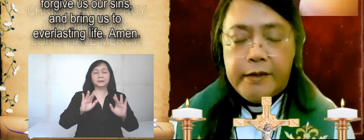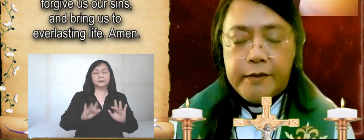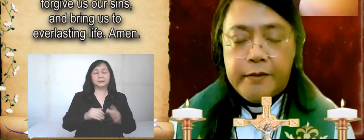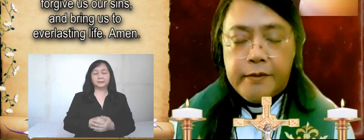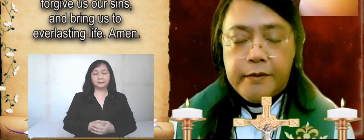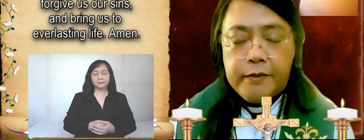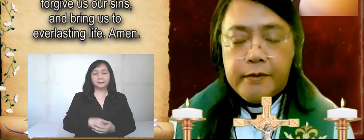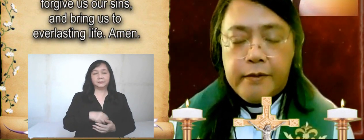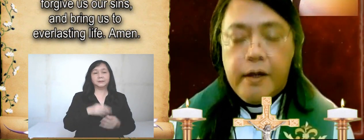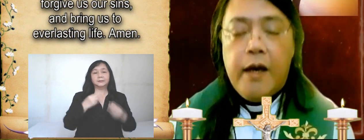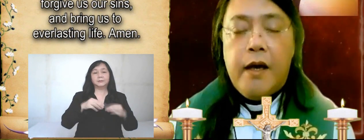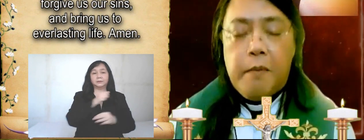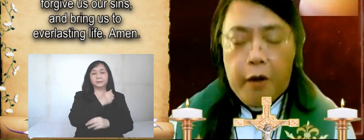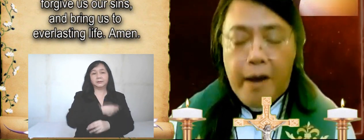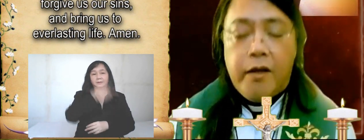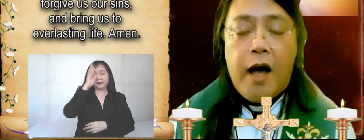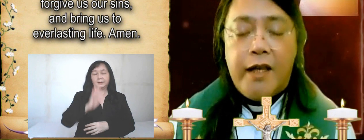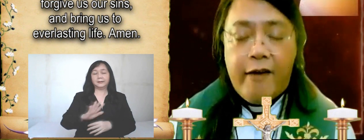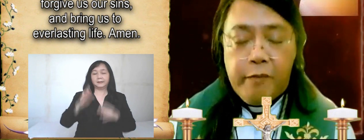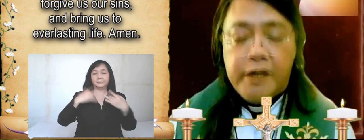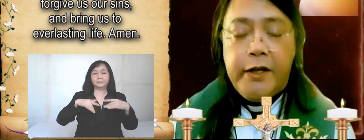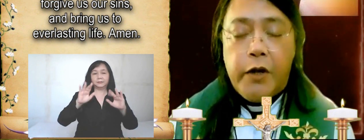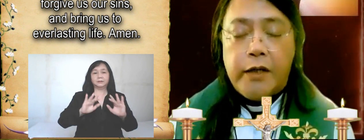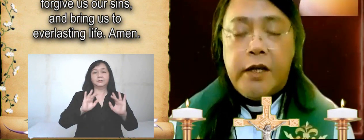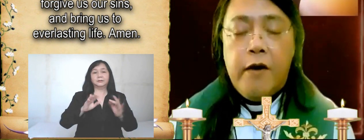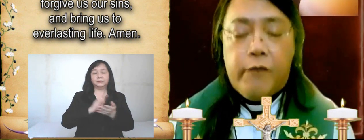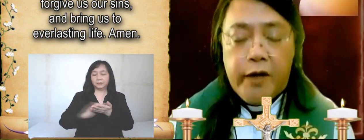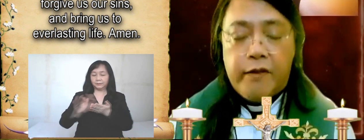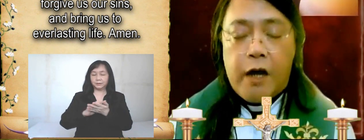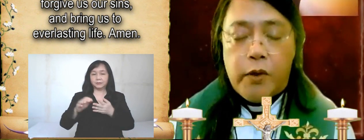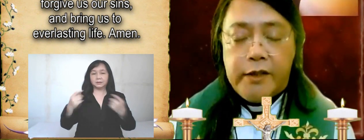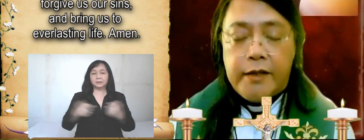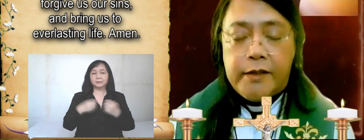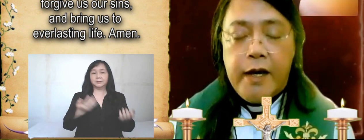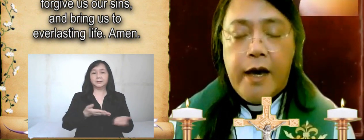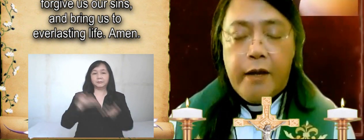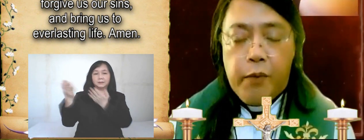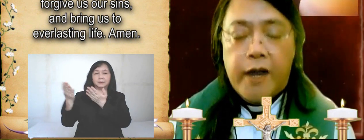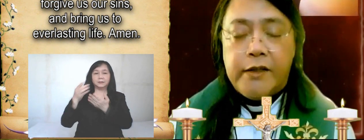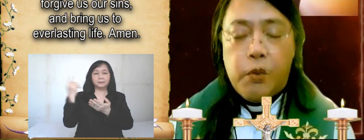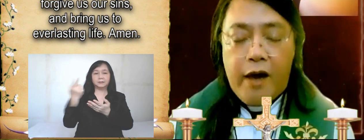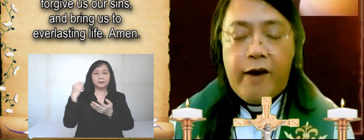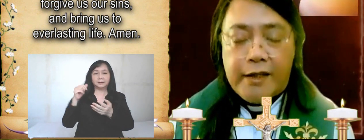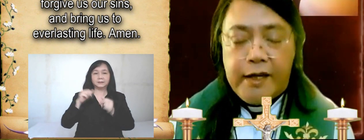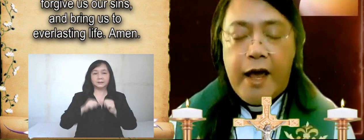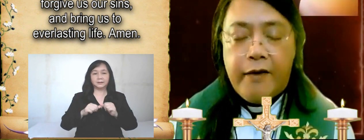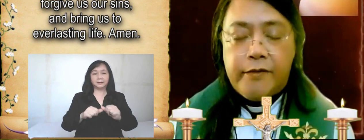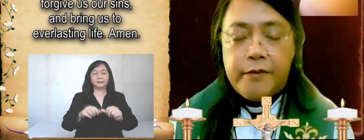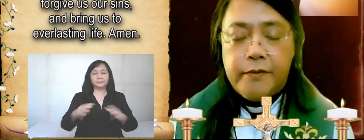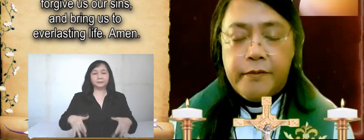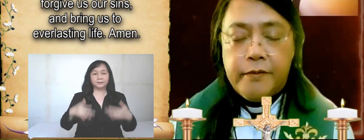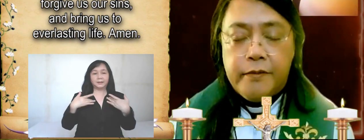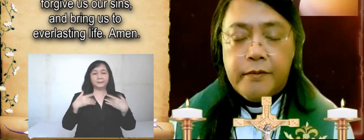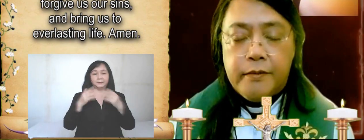mercy. Lord, have mercy. May Almighty God have mercy on us, forgive us our sins, and bring us to everlasting